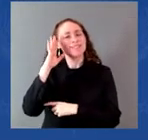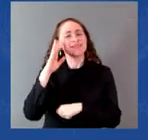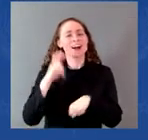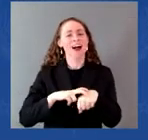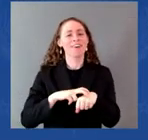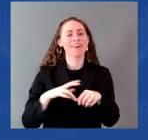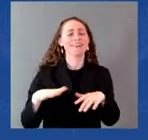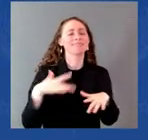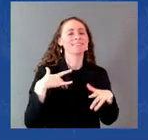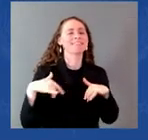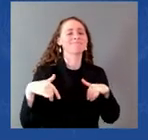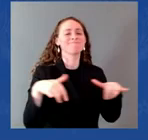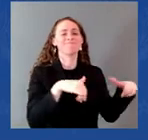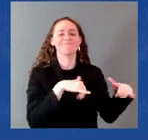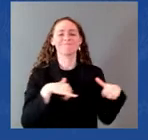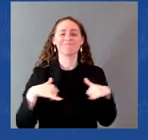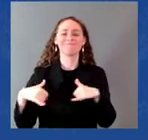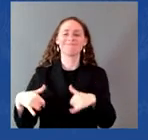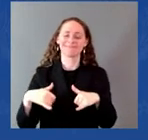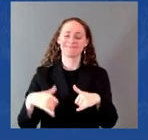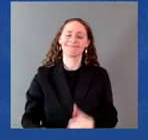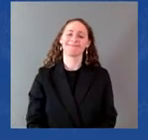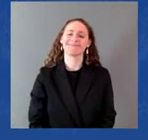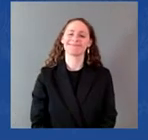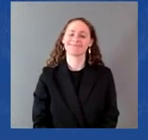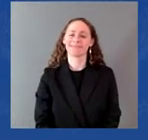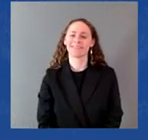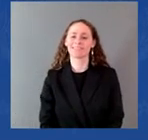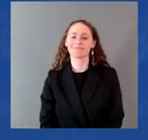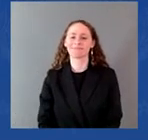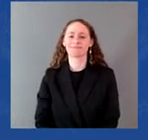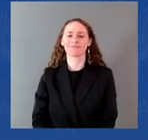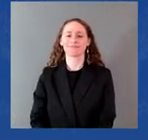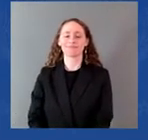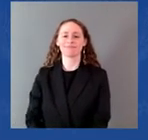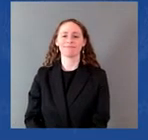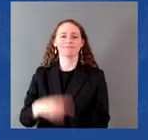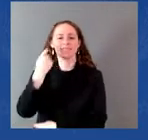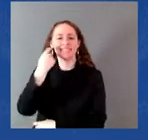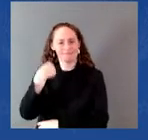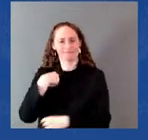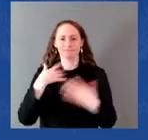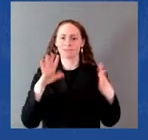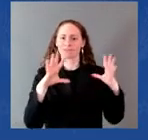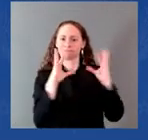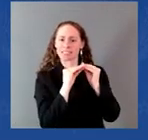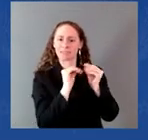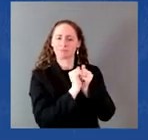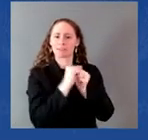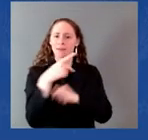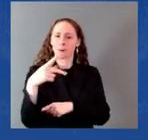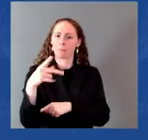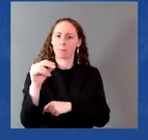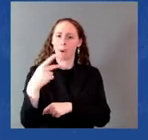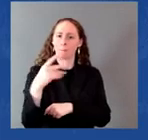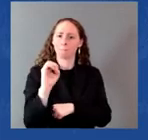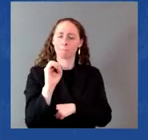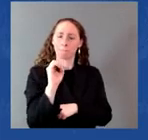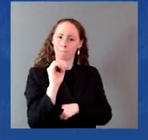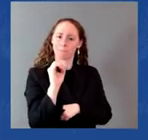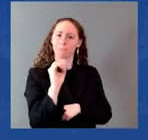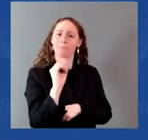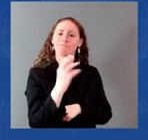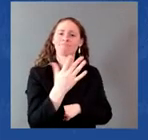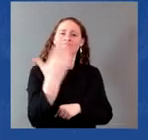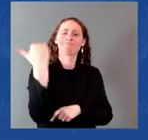progress when the only openly Catholic president was able to openly befriend the second Catholic, but the only one